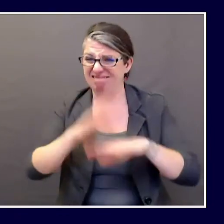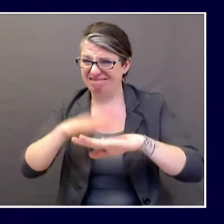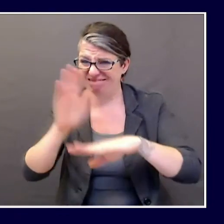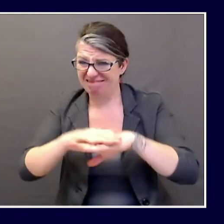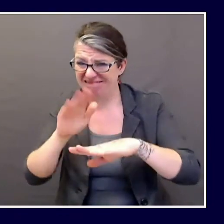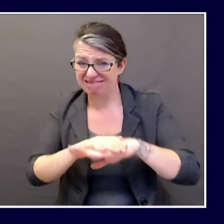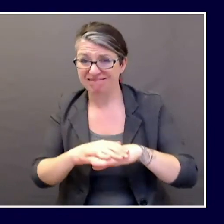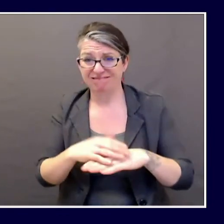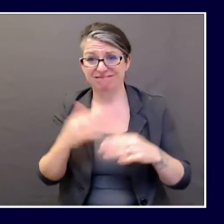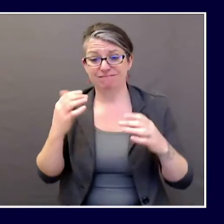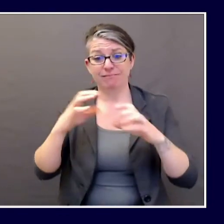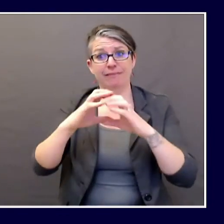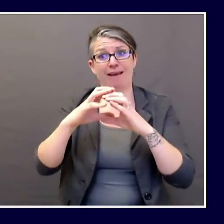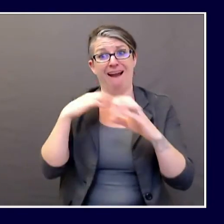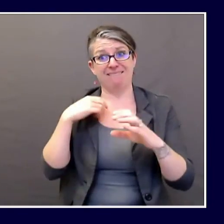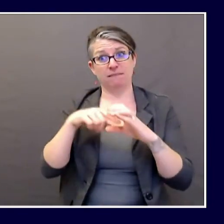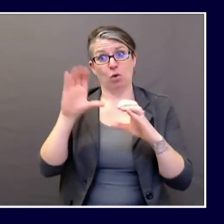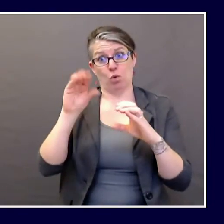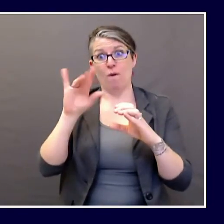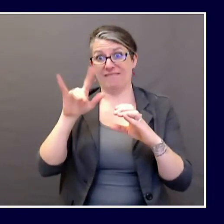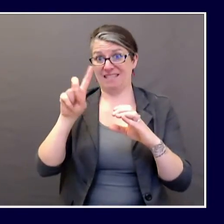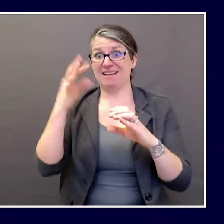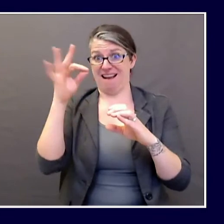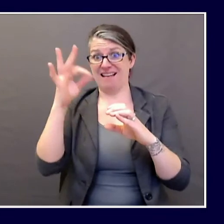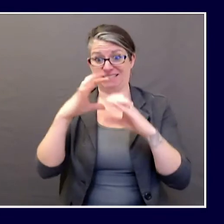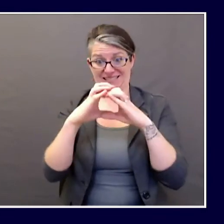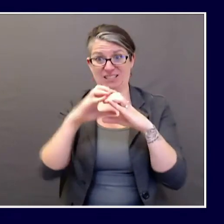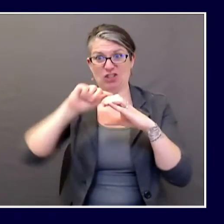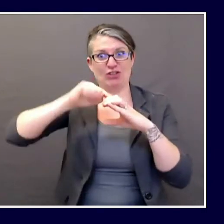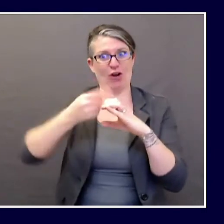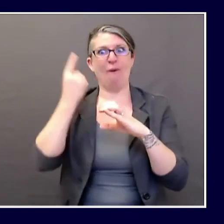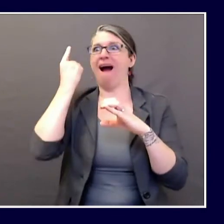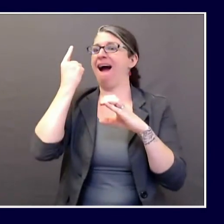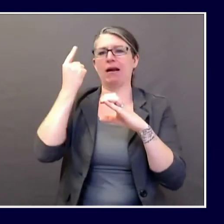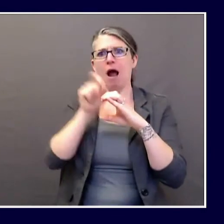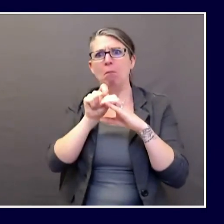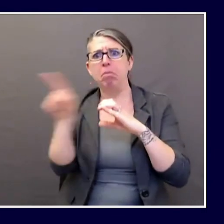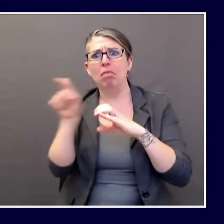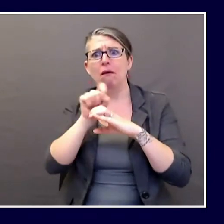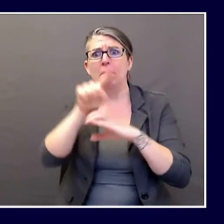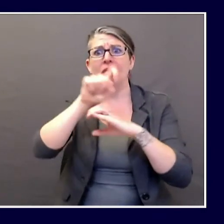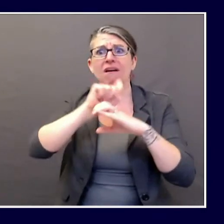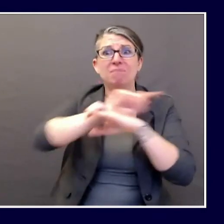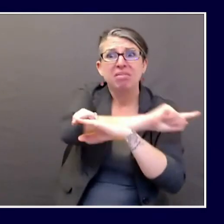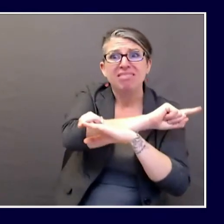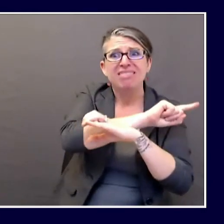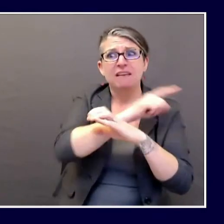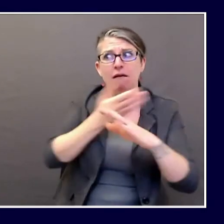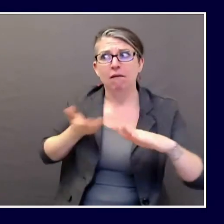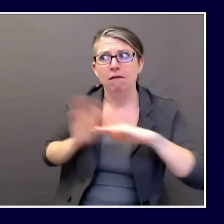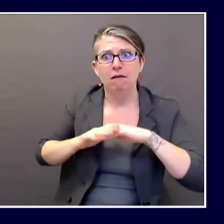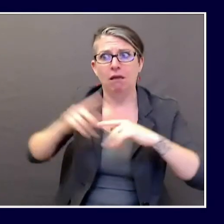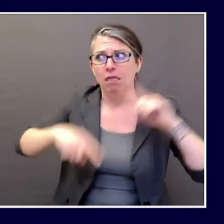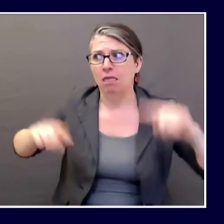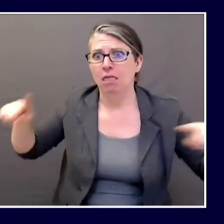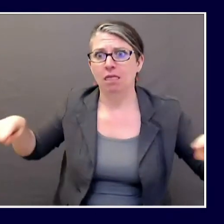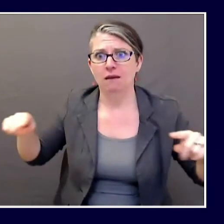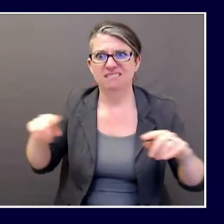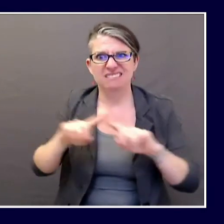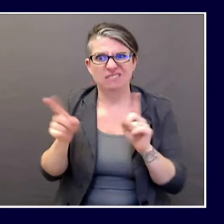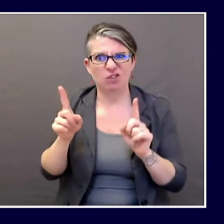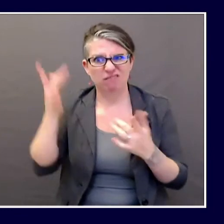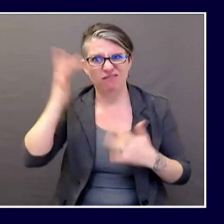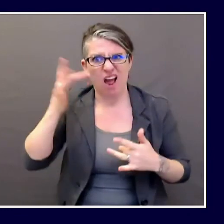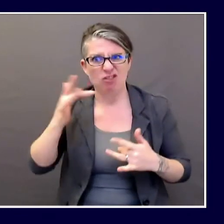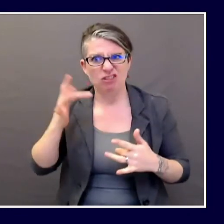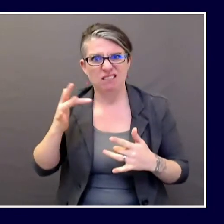making a U-turn. We're not there yet, but it's a concern that's out there, as I mentioned a moment ago. So all of that is to say, Stephen,